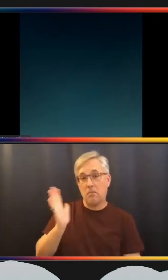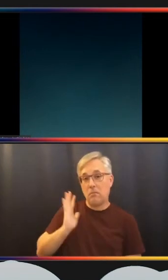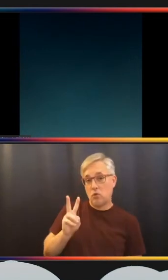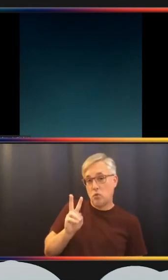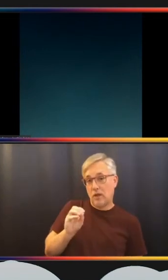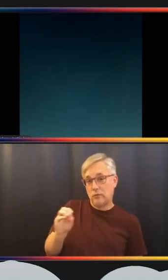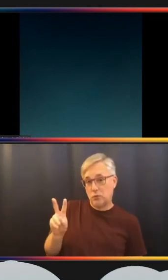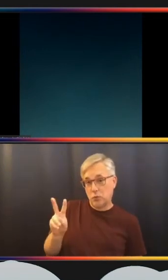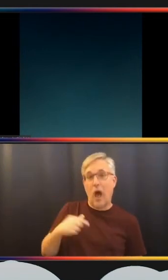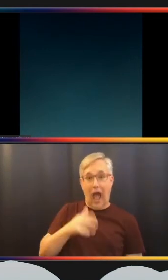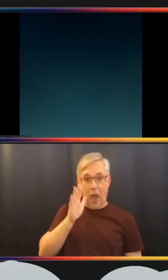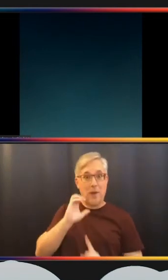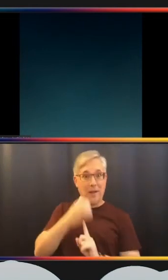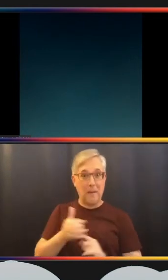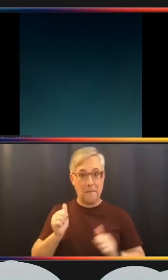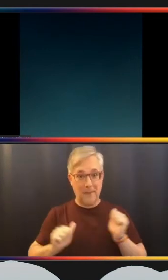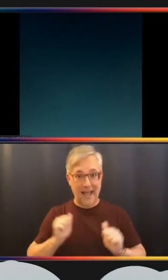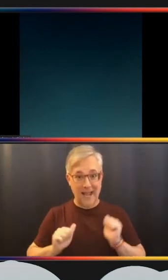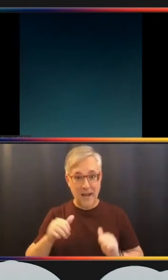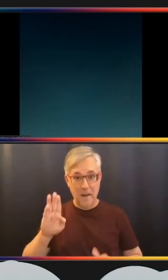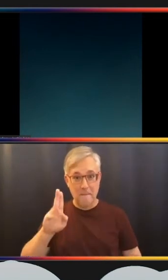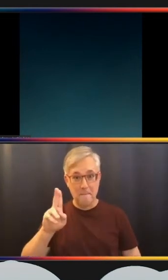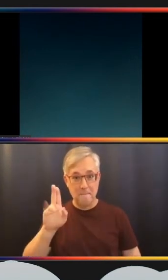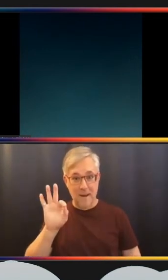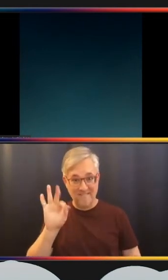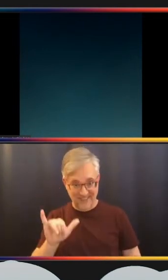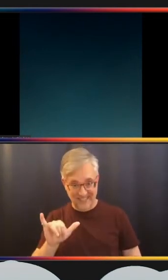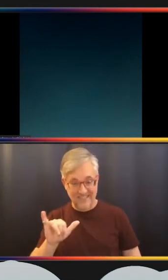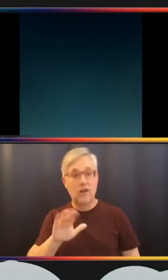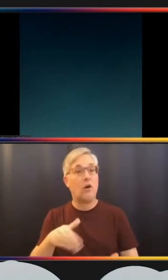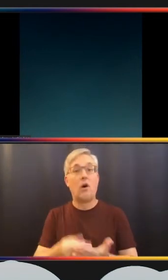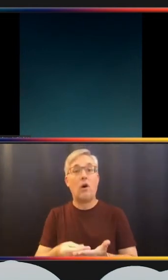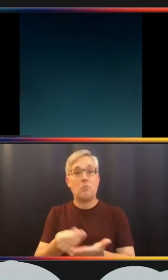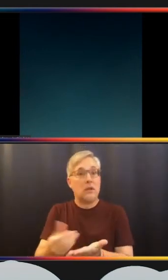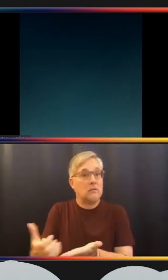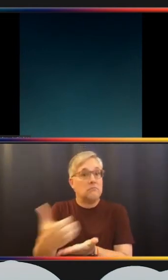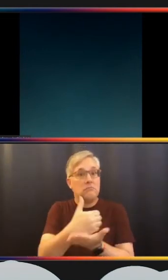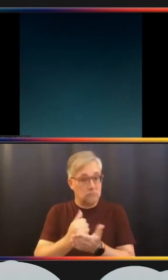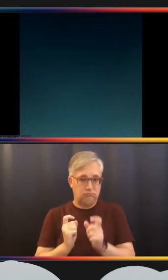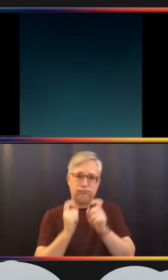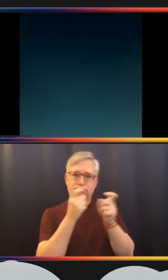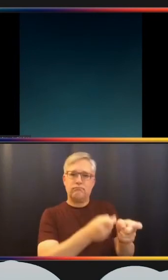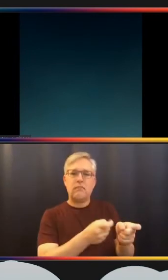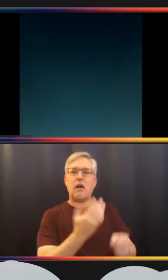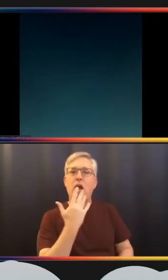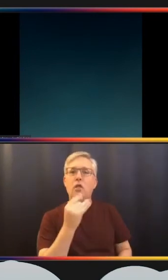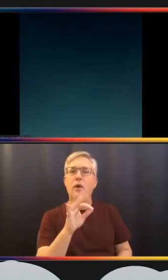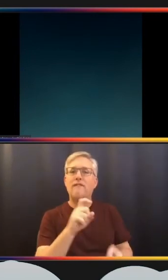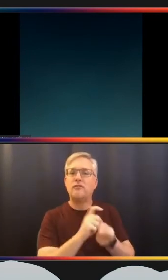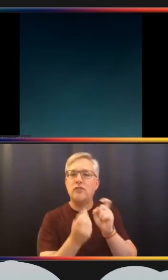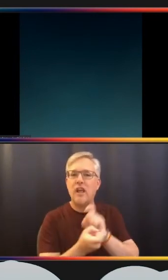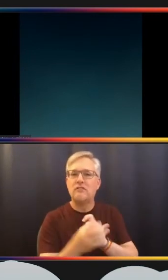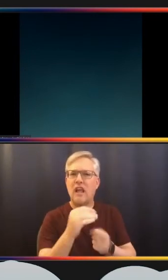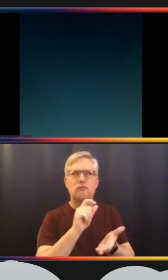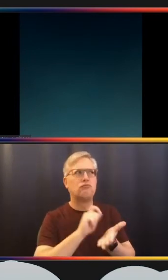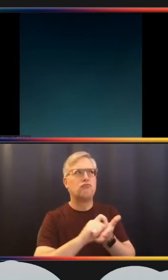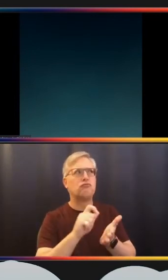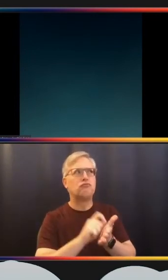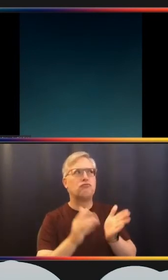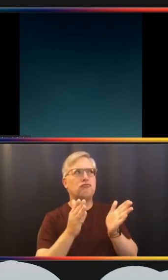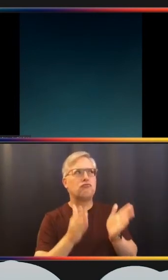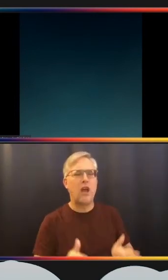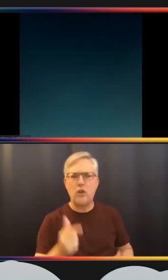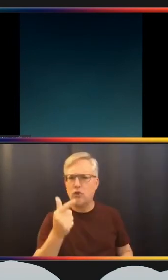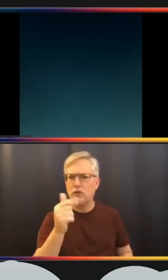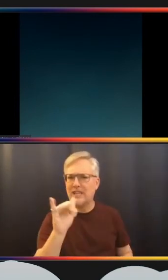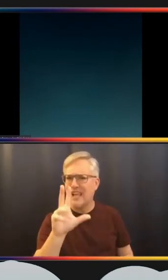will be playing Buffy, and all of the proceeds go to Color of Change and the Writers Guild Foundation, I believe. So if